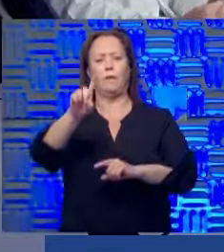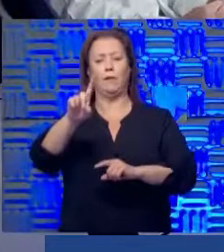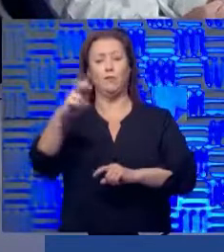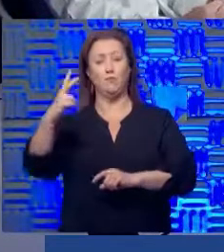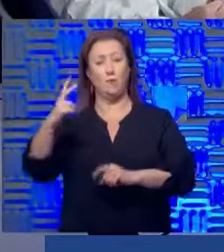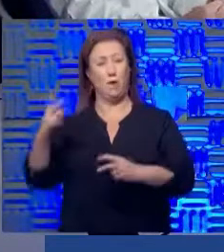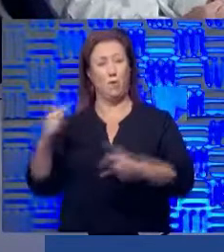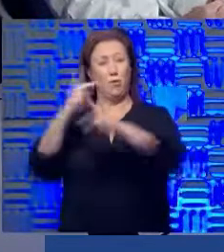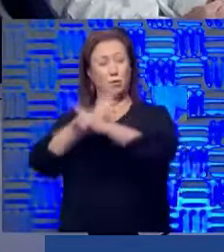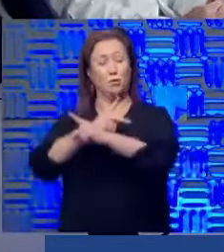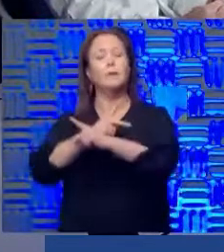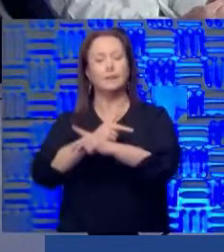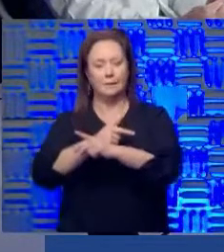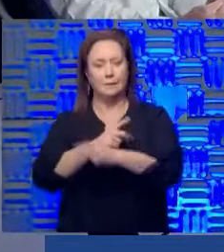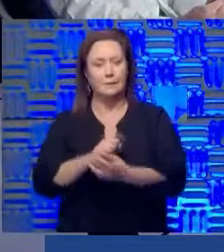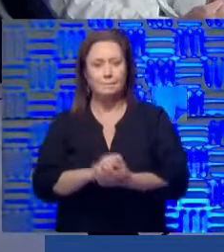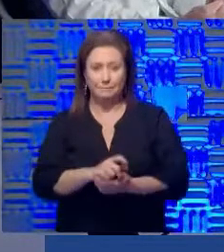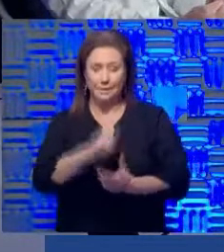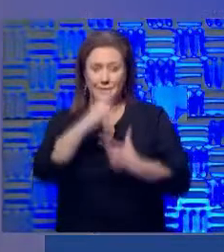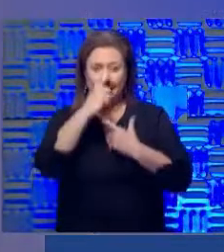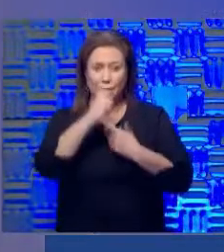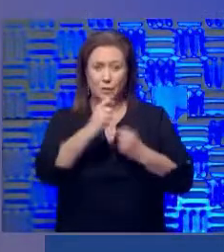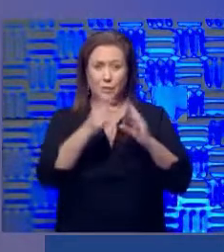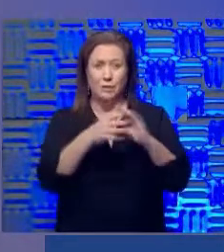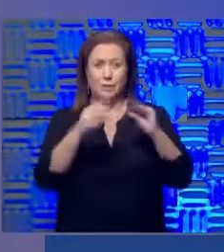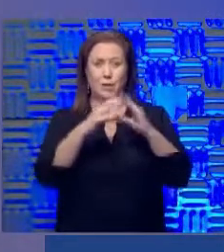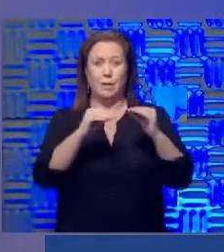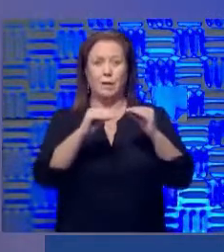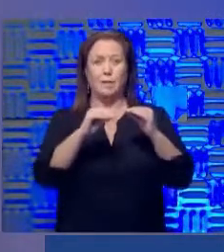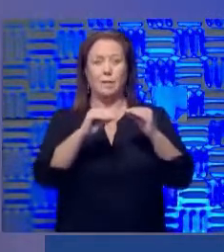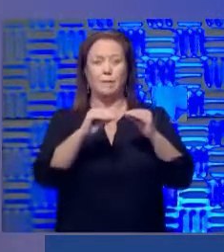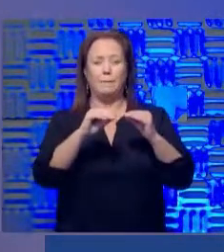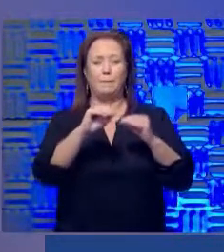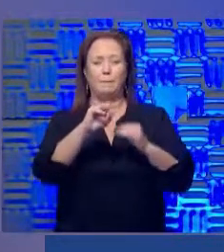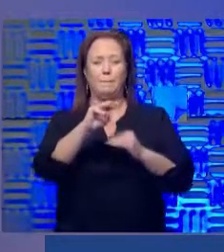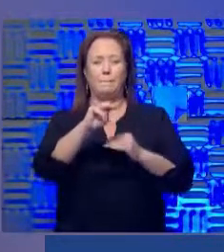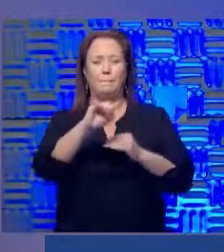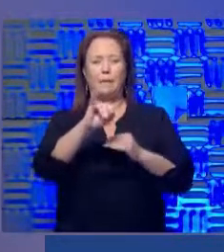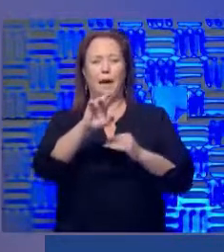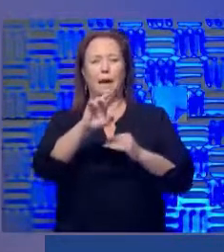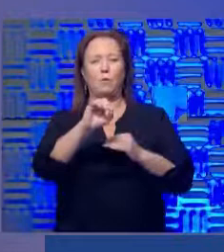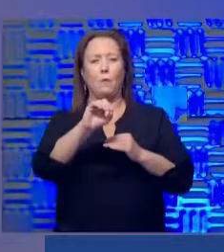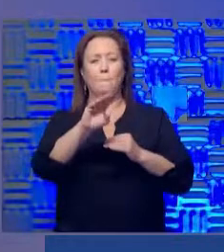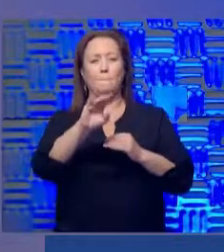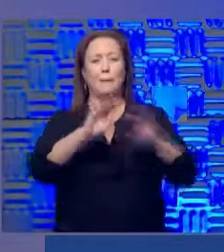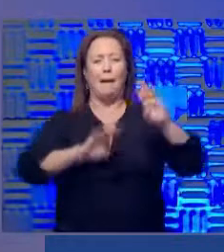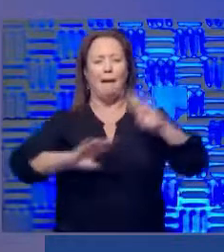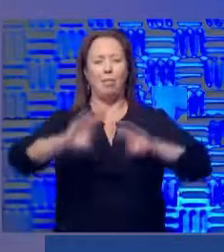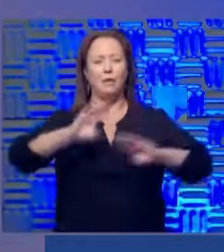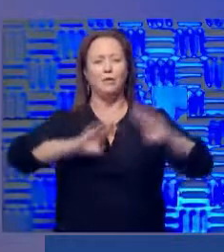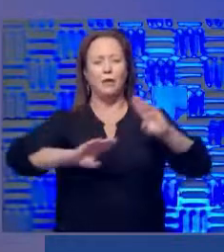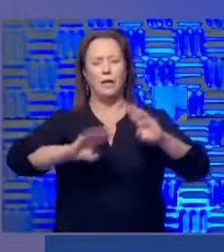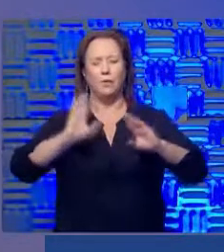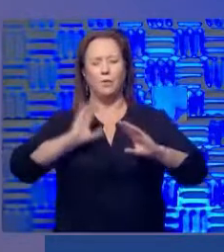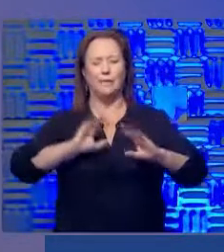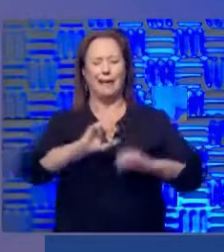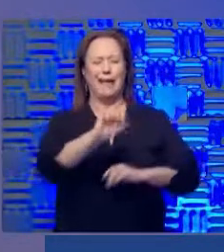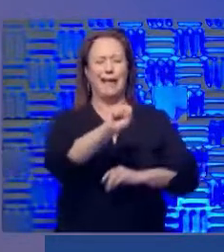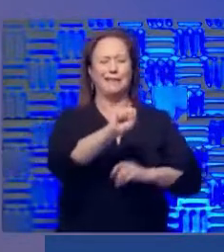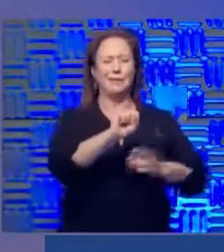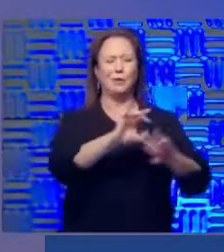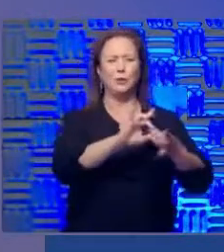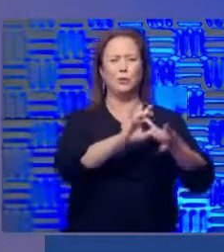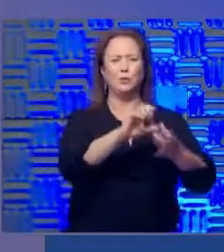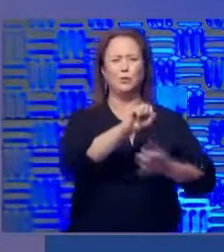Yeah, that's an interesting story about the virology. So early on, they felt there was I think it was an S strain and an L strain, maybe